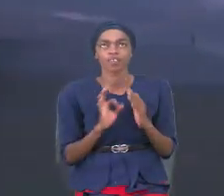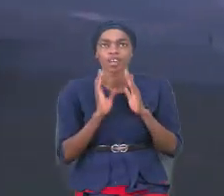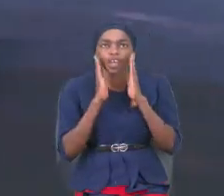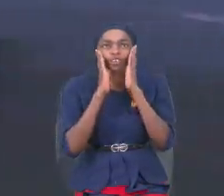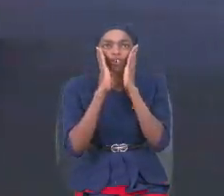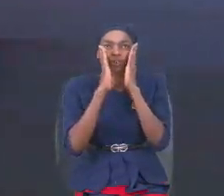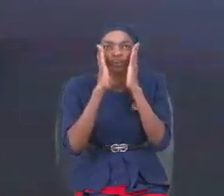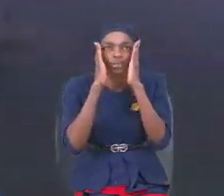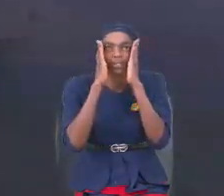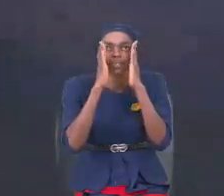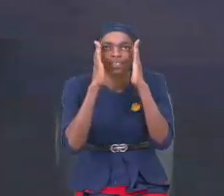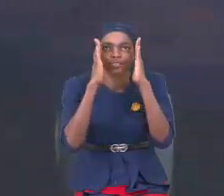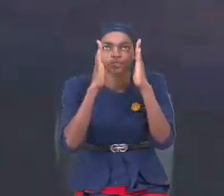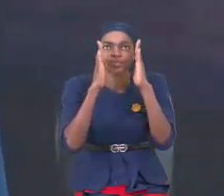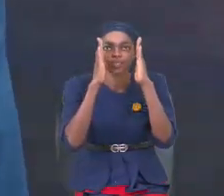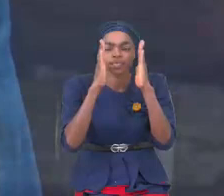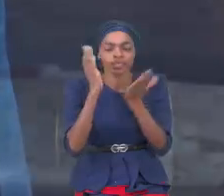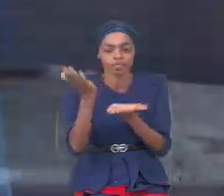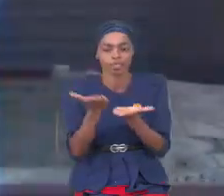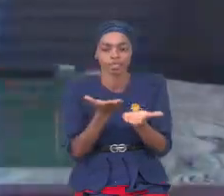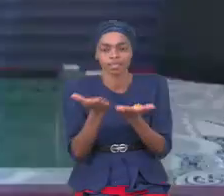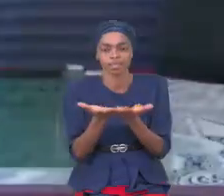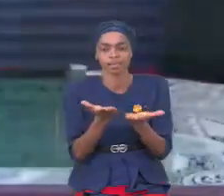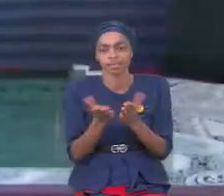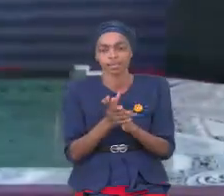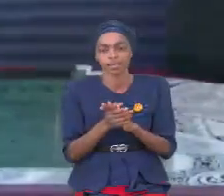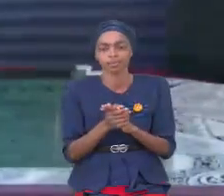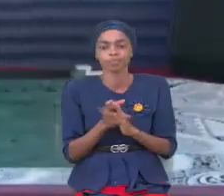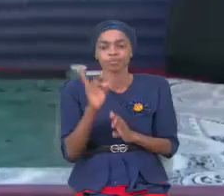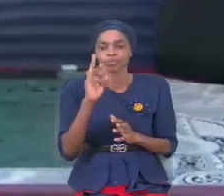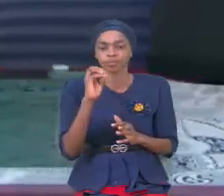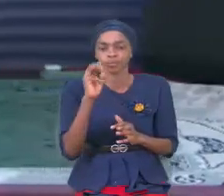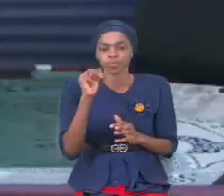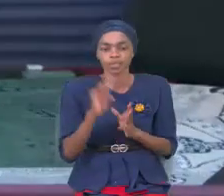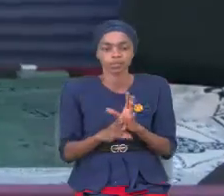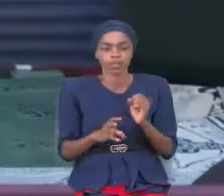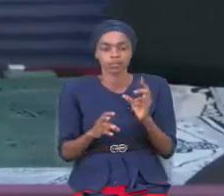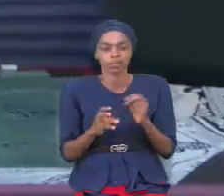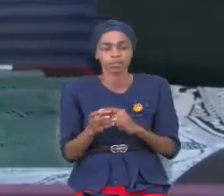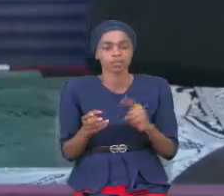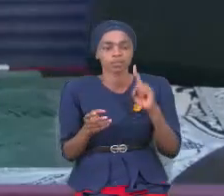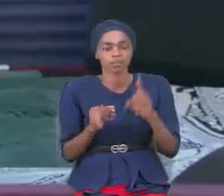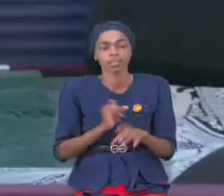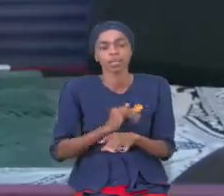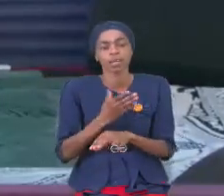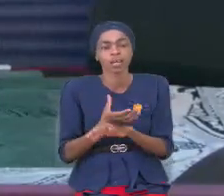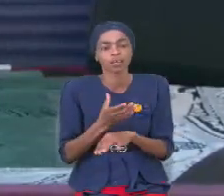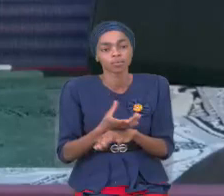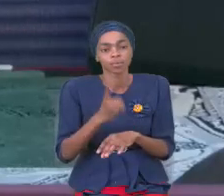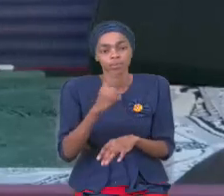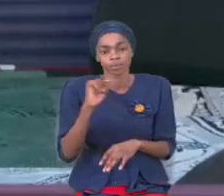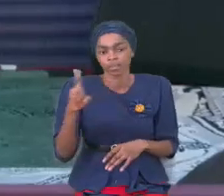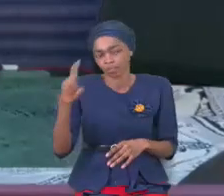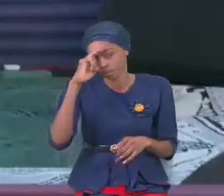Romans chapter 12, we're looking at verse 1. "I beseech you therefore, brethren, by the mercies of God, that